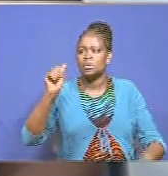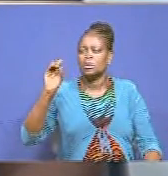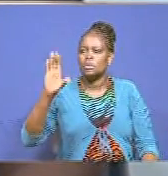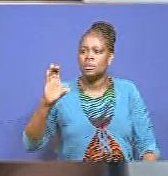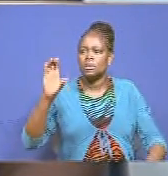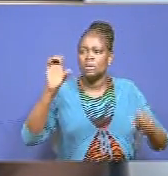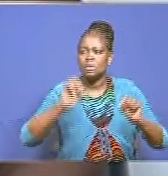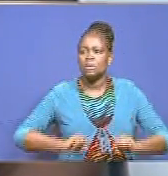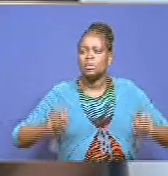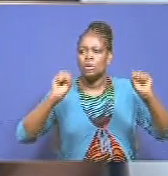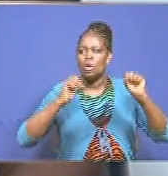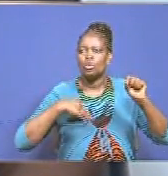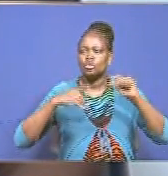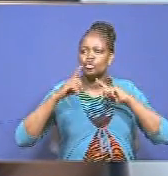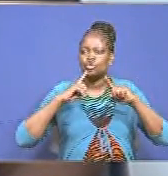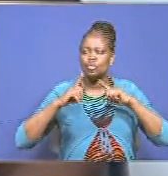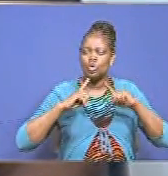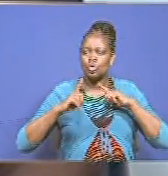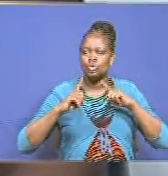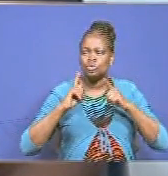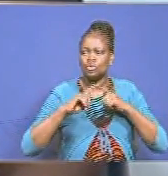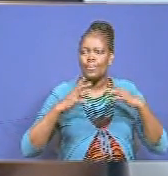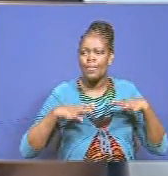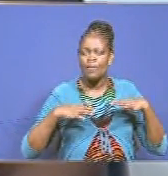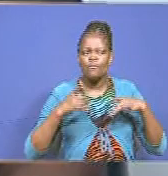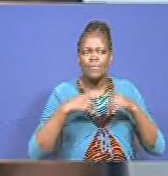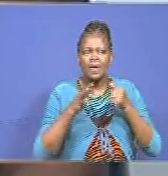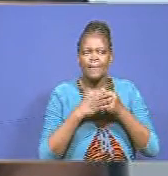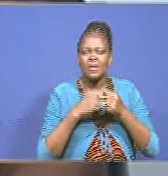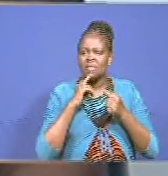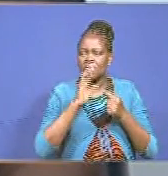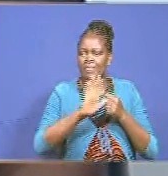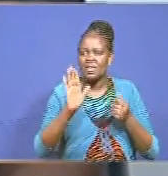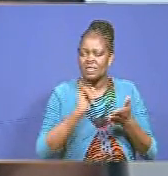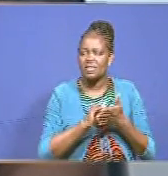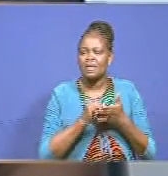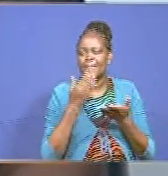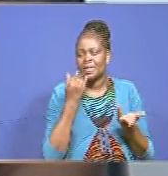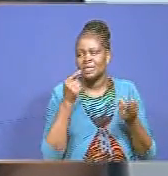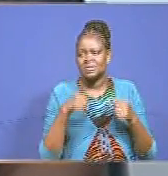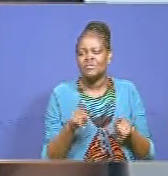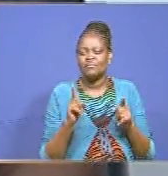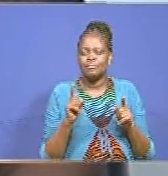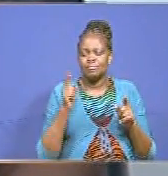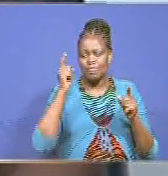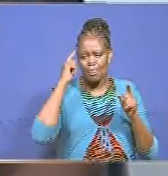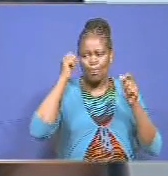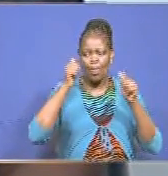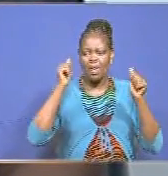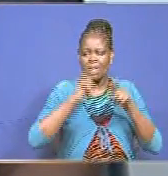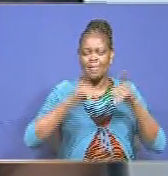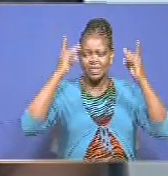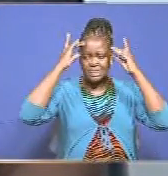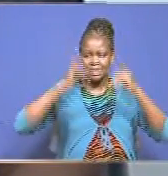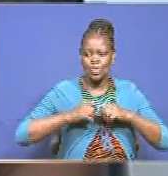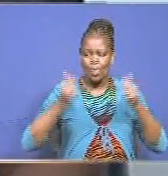chairman, I would like to talk to people of Kibra and tell them that they should really be sober as the decision they are going to